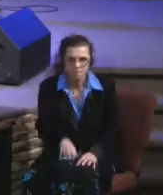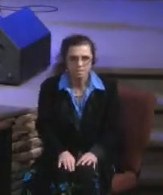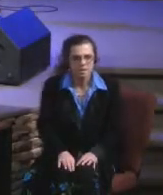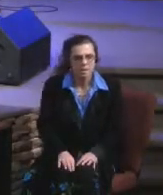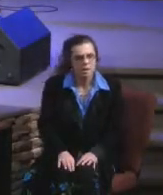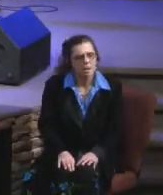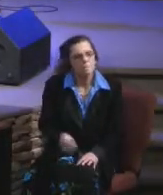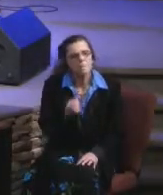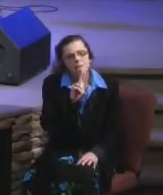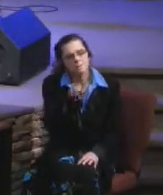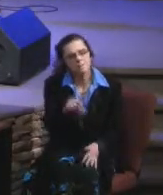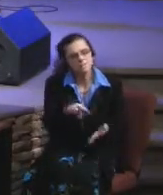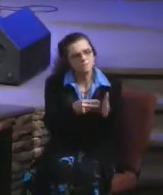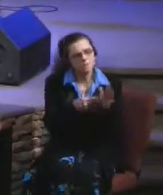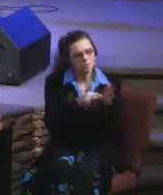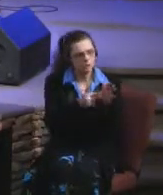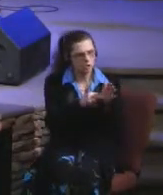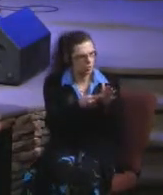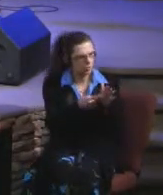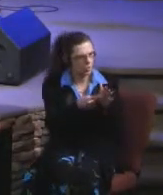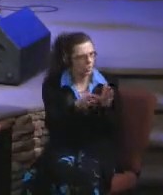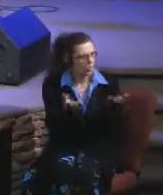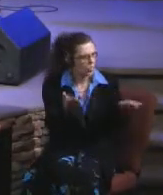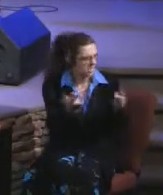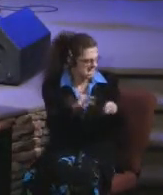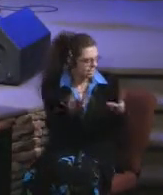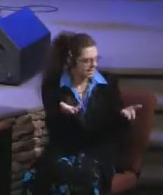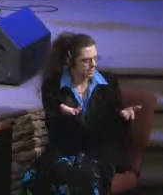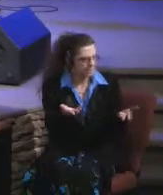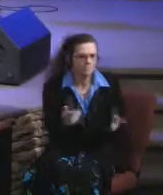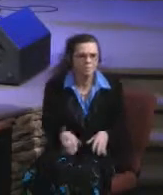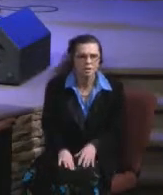Now let me explain to you what's happened here.